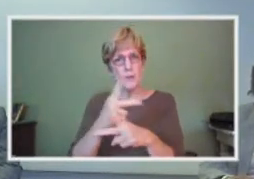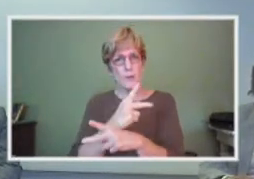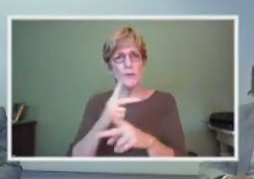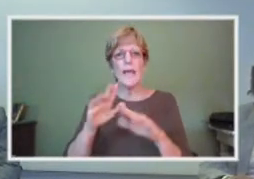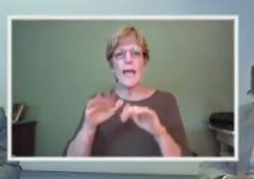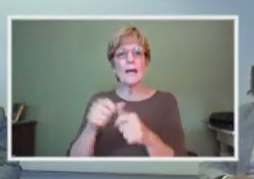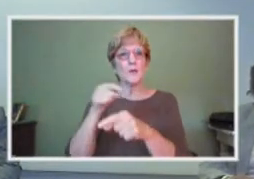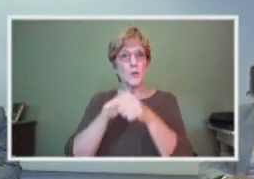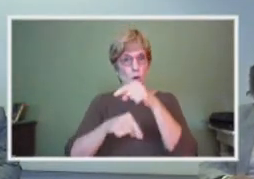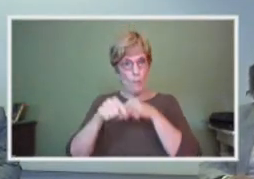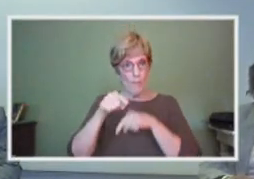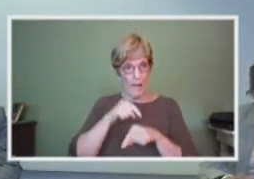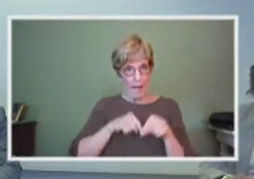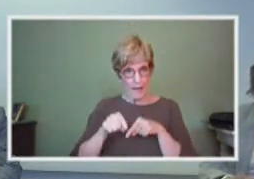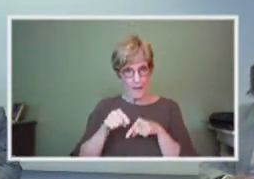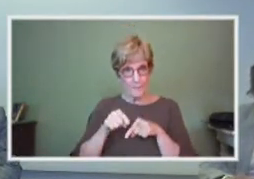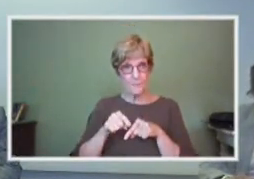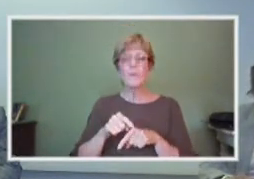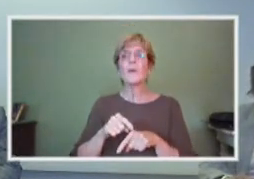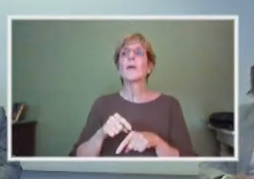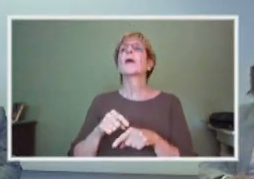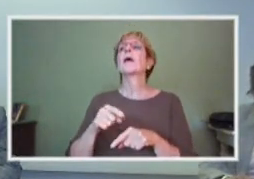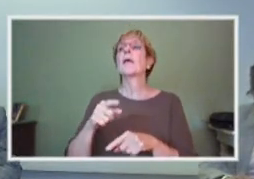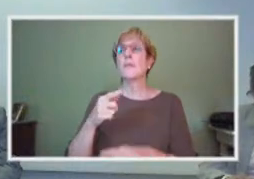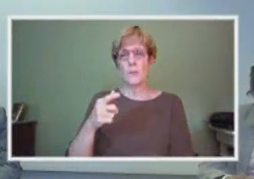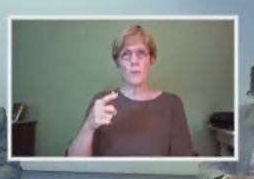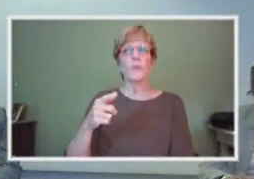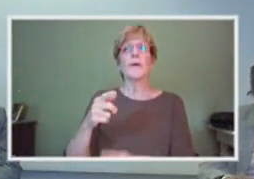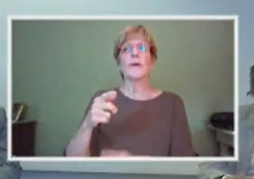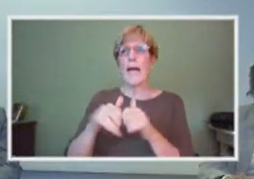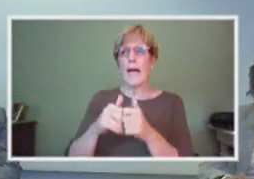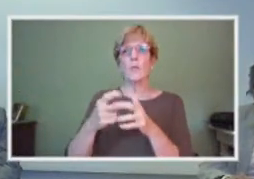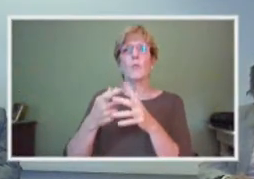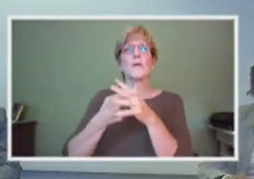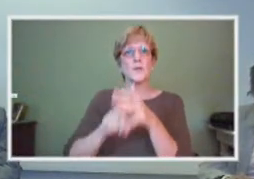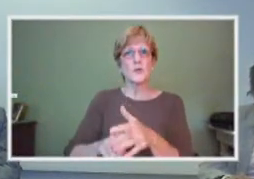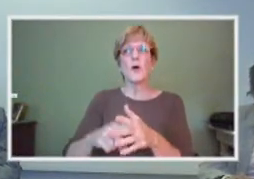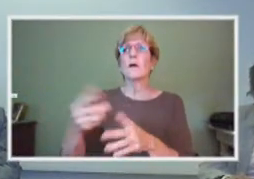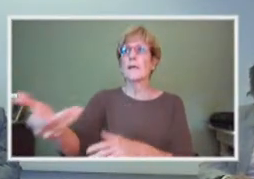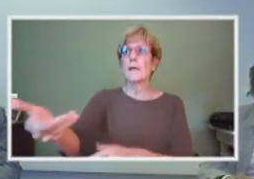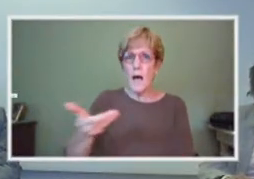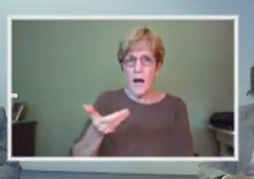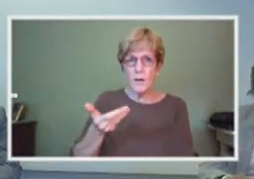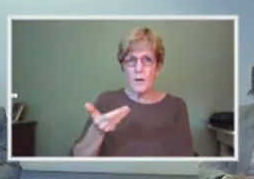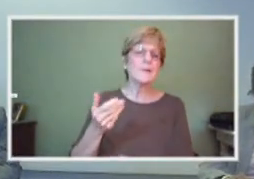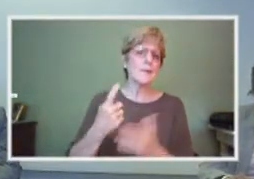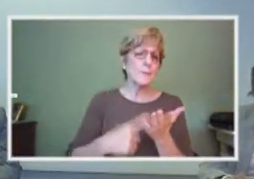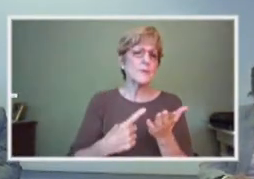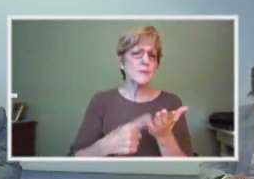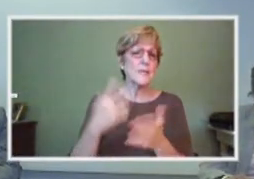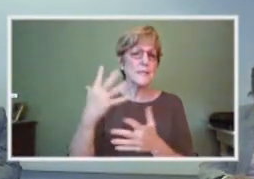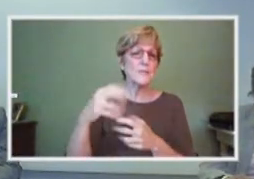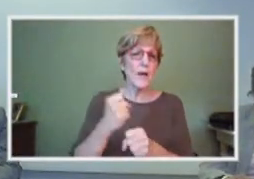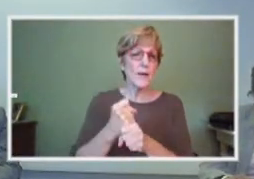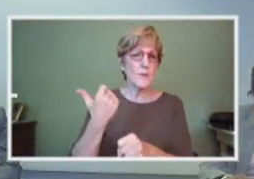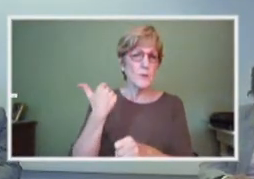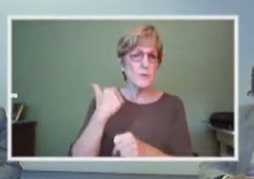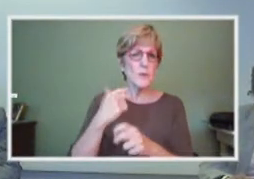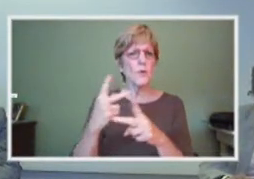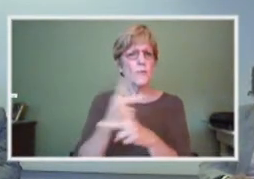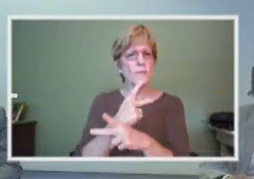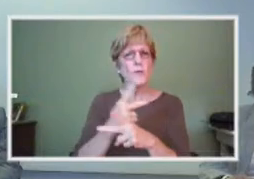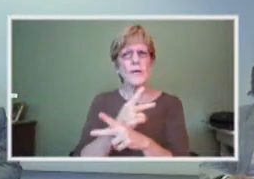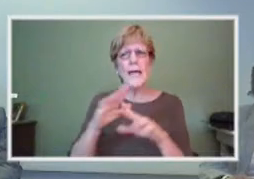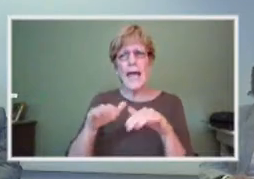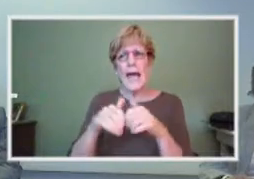and make this an employer of choice in the way we started, you know, talking about it 5 years ago. I think we need to figure out how to fill